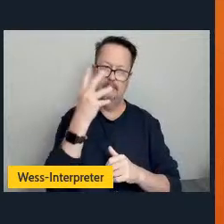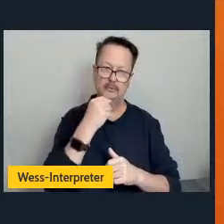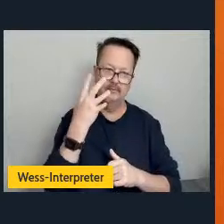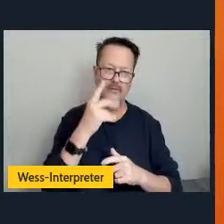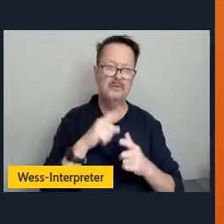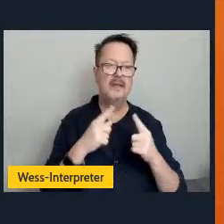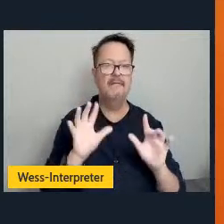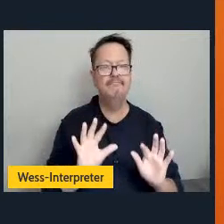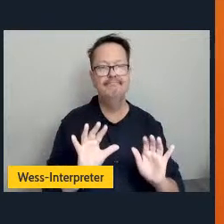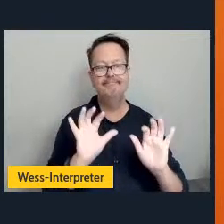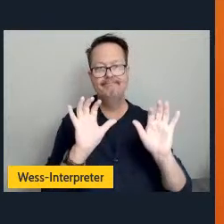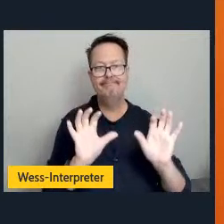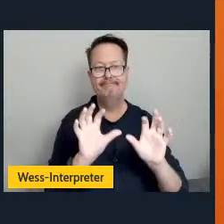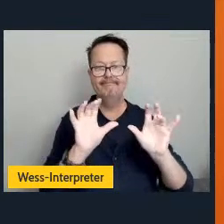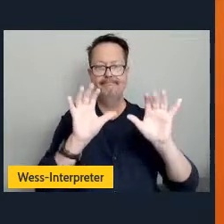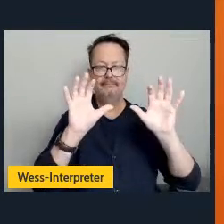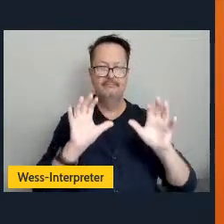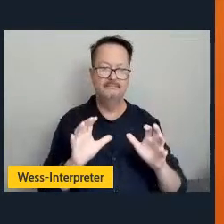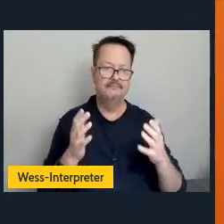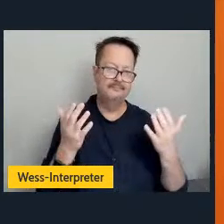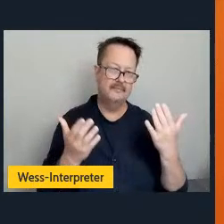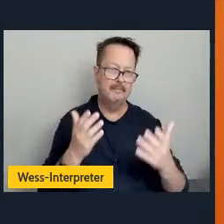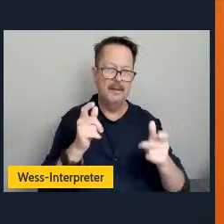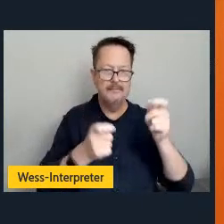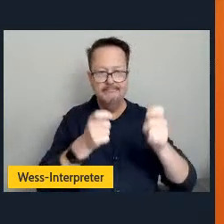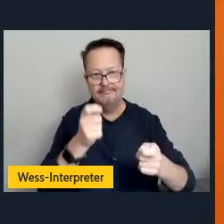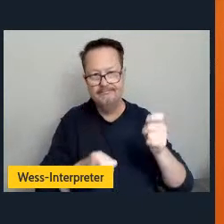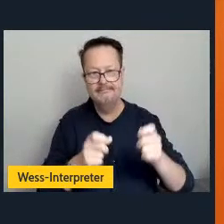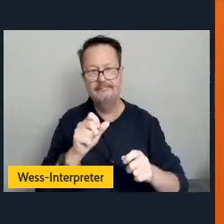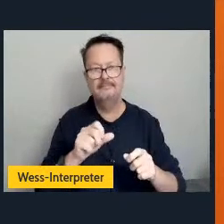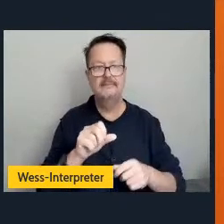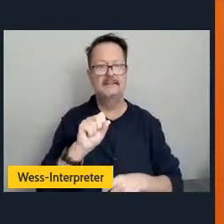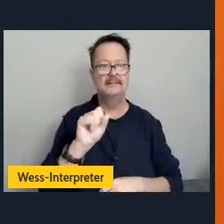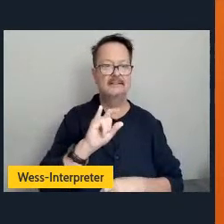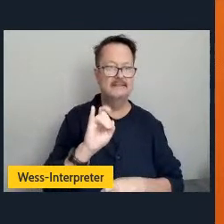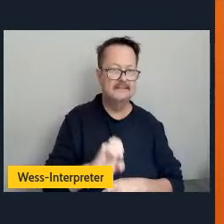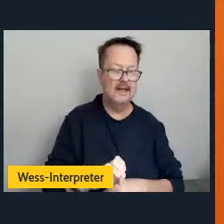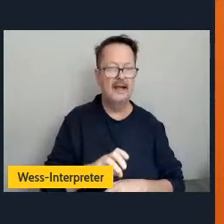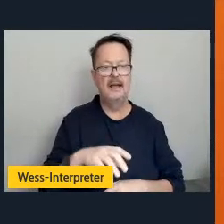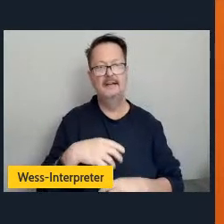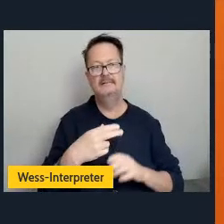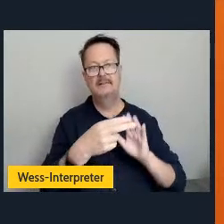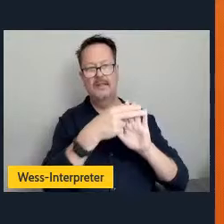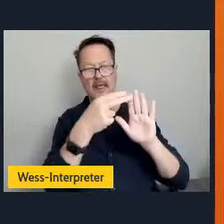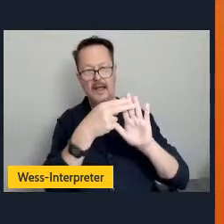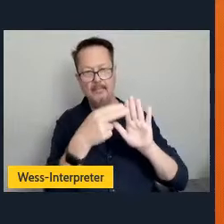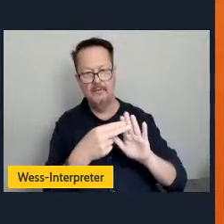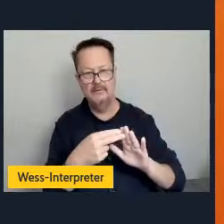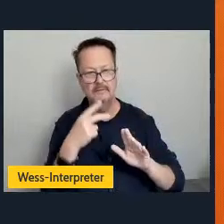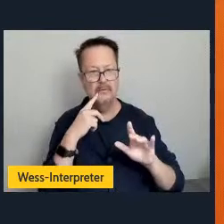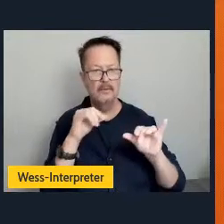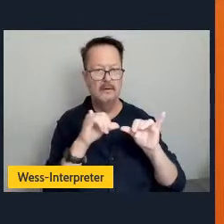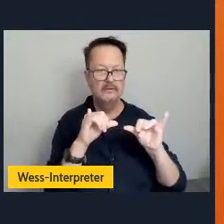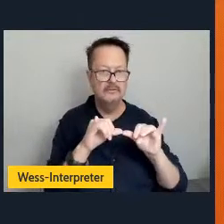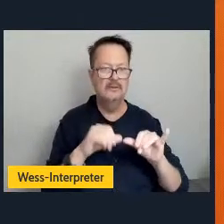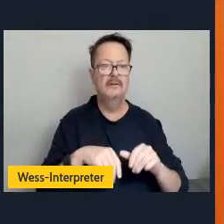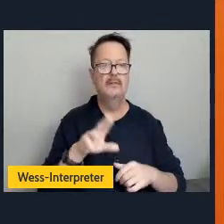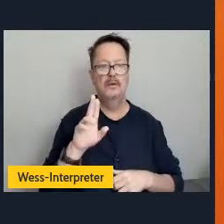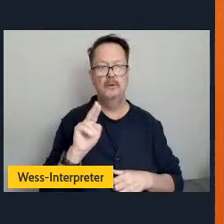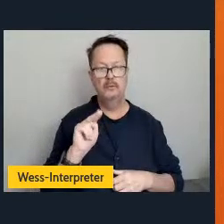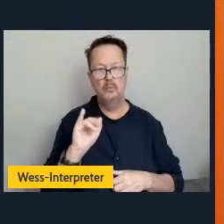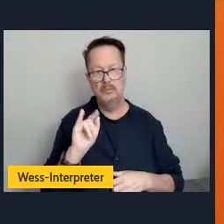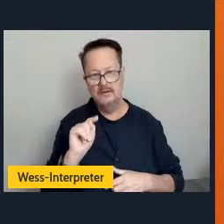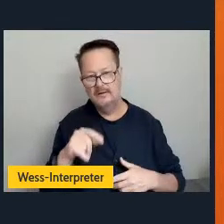little bit nicer by adjusting the sizes, adjusting the metric labels, units,